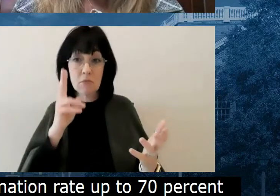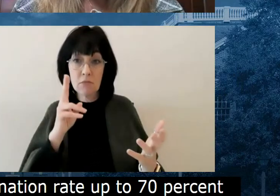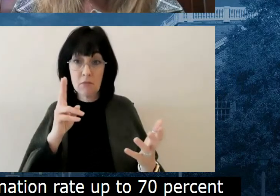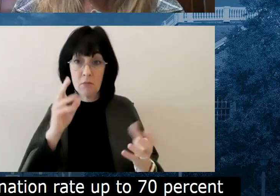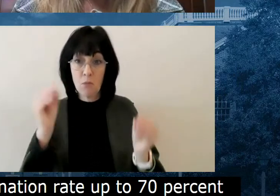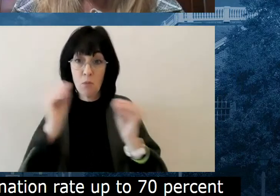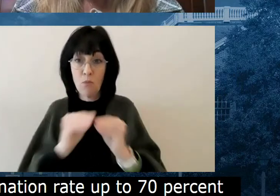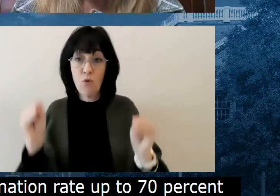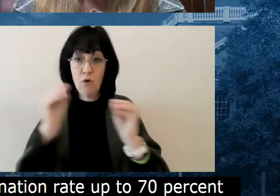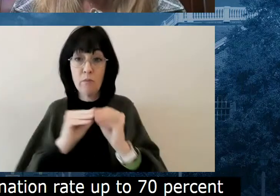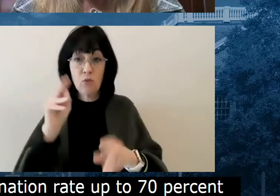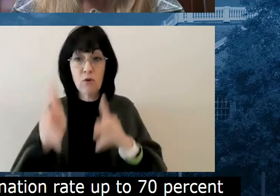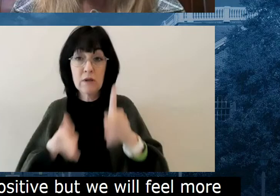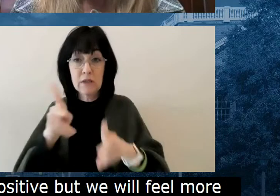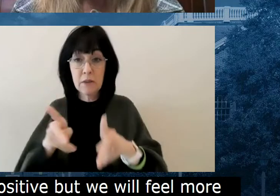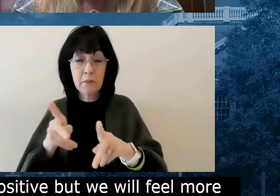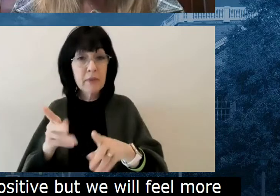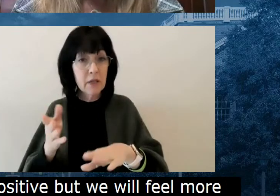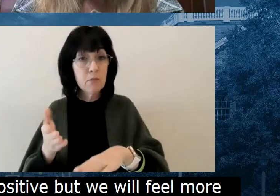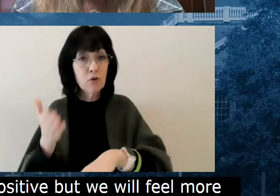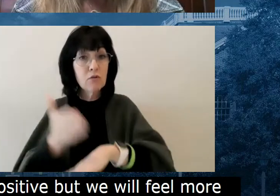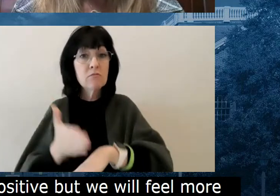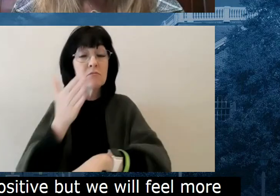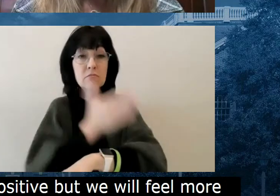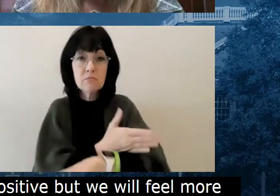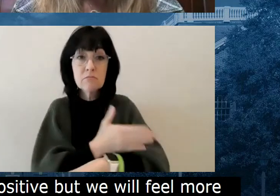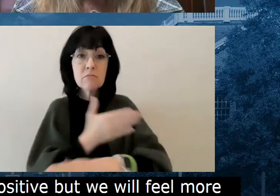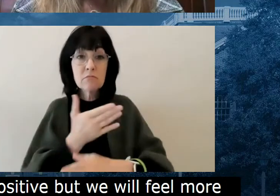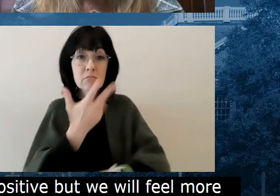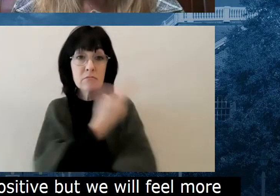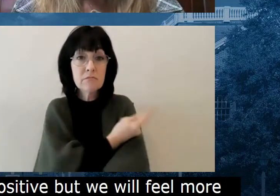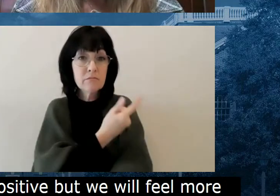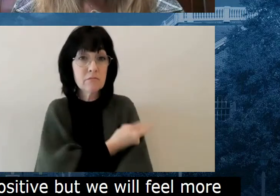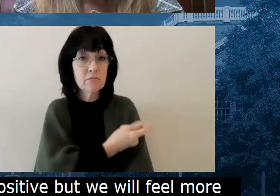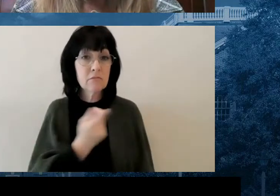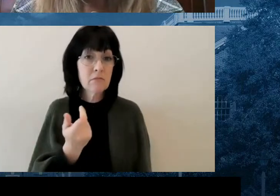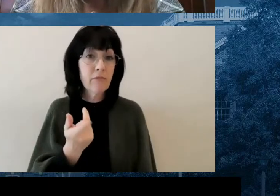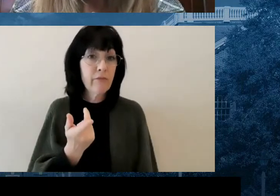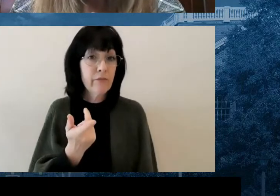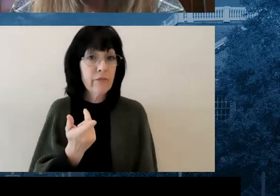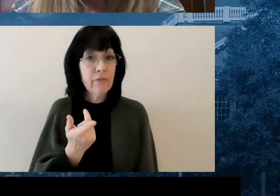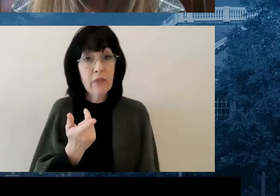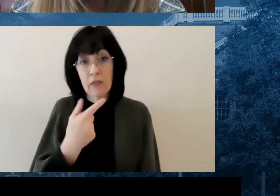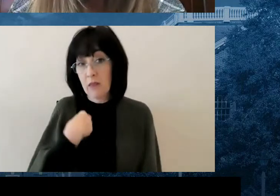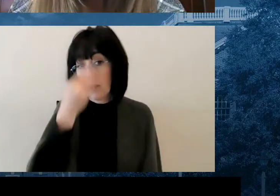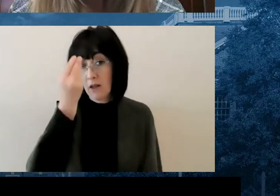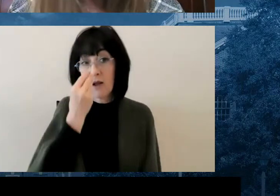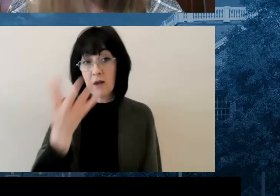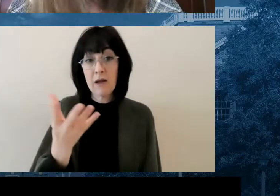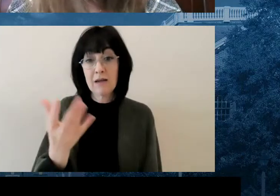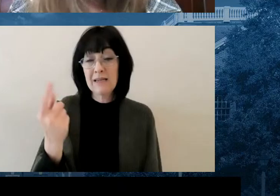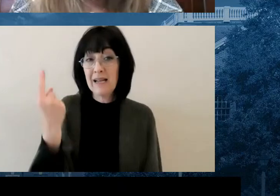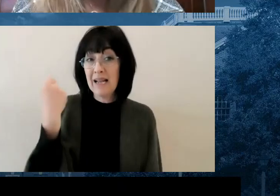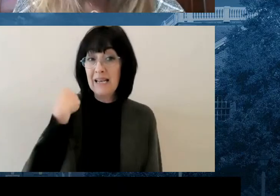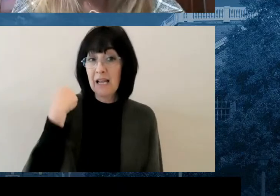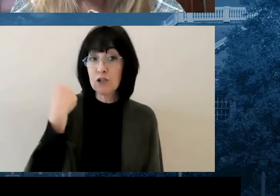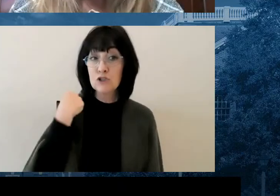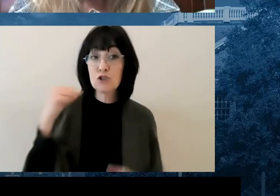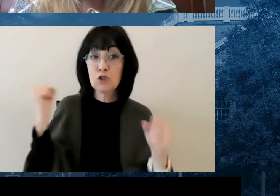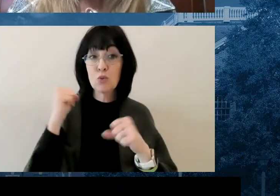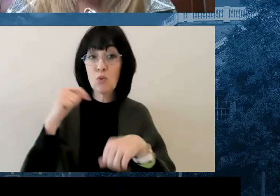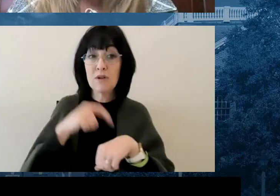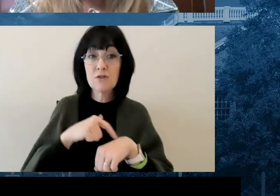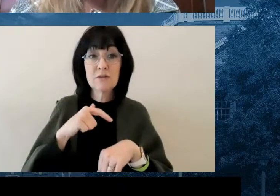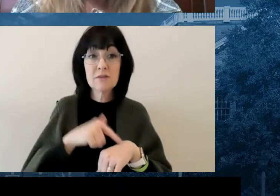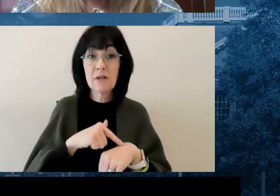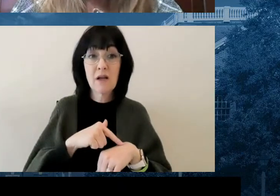People may voluntarily, I might decide to wear a mask. By the way, last winter, we had a